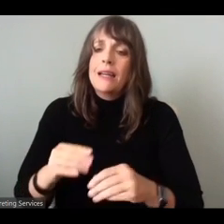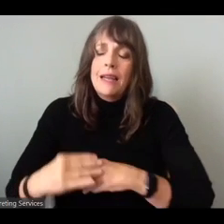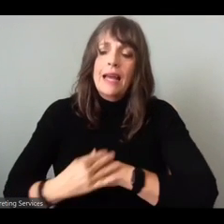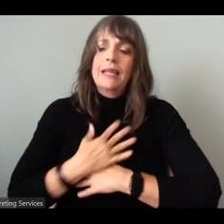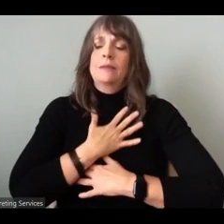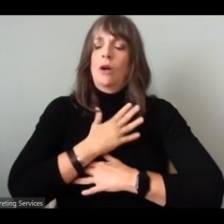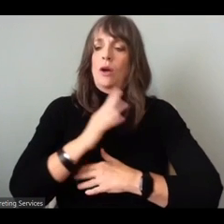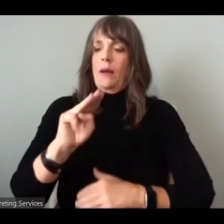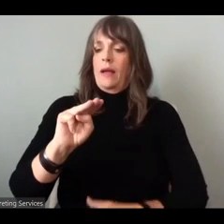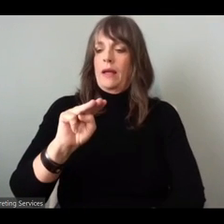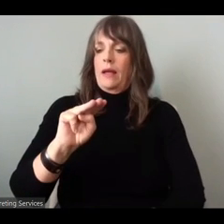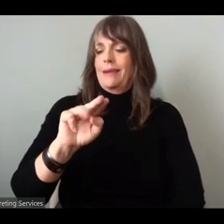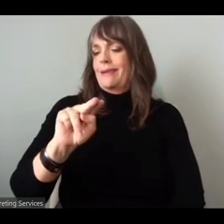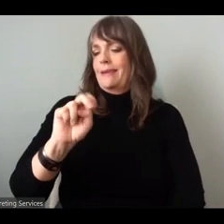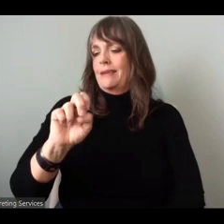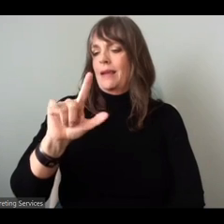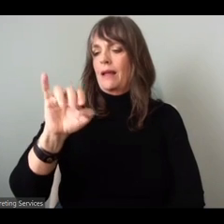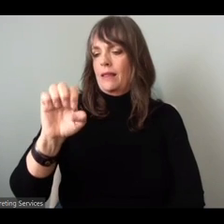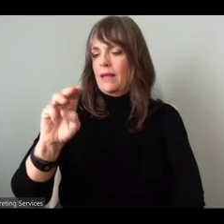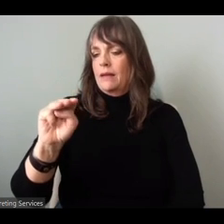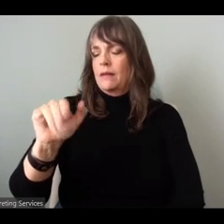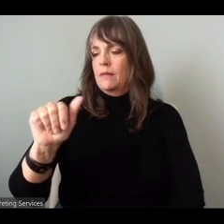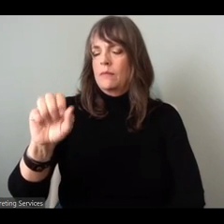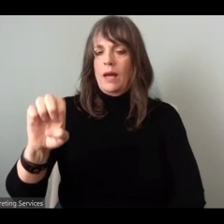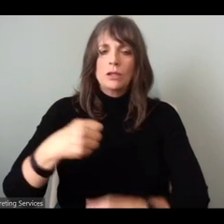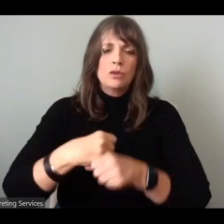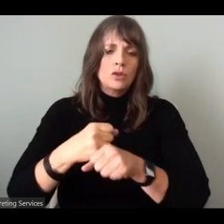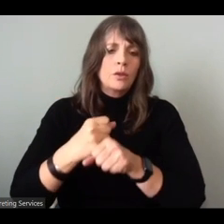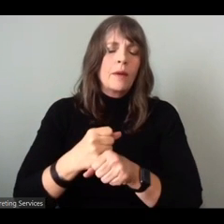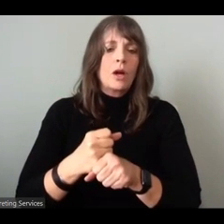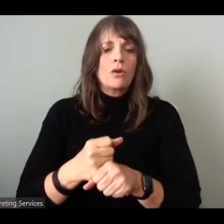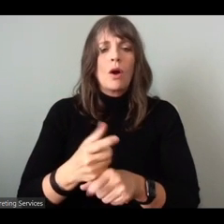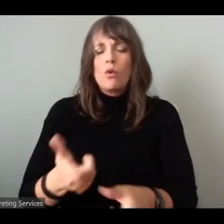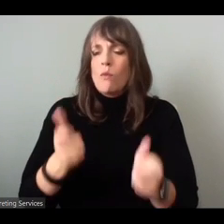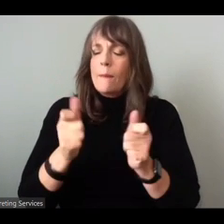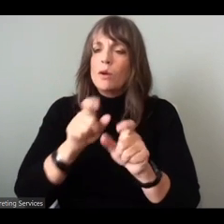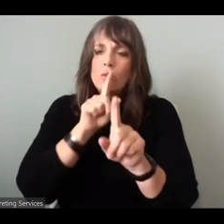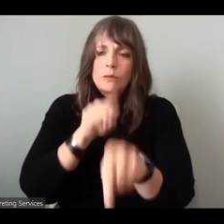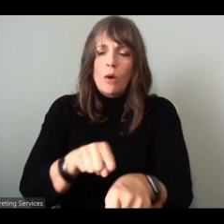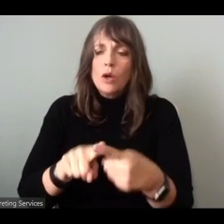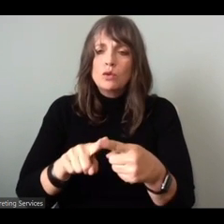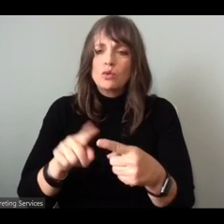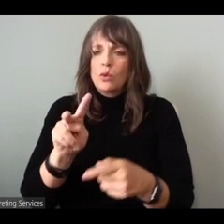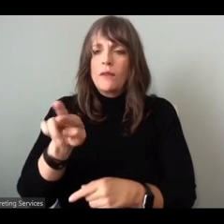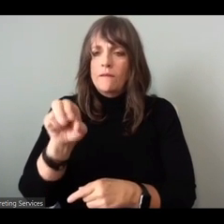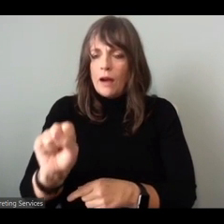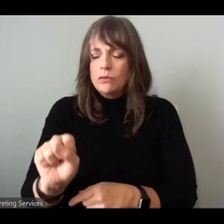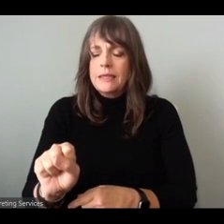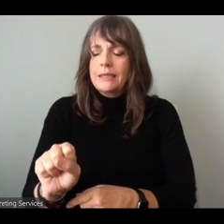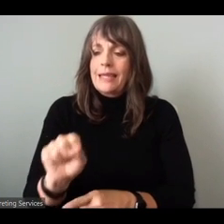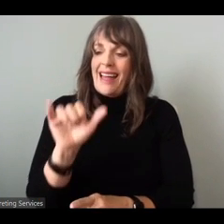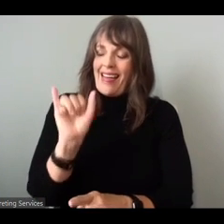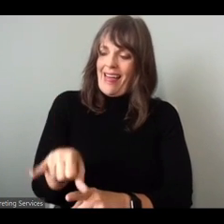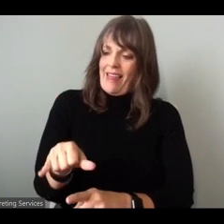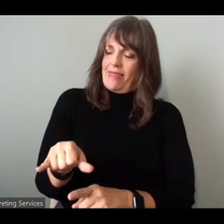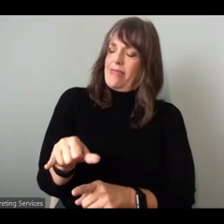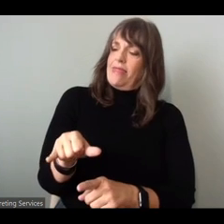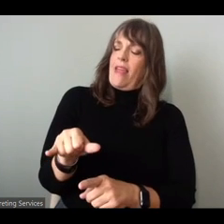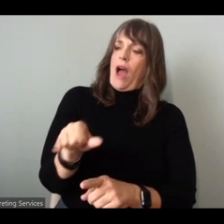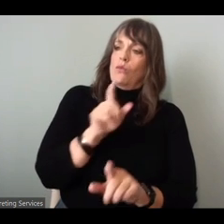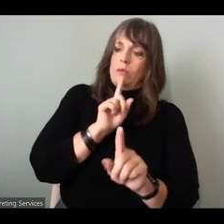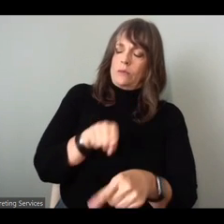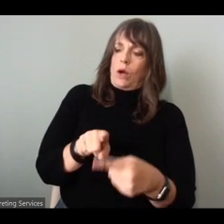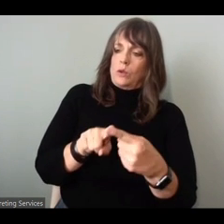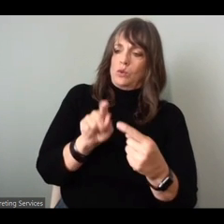create a fund called Rapid Response, Racism is a Virus 2, that responds to xenophobia and bias against Asian